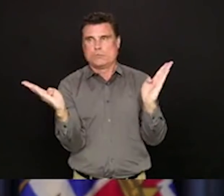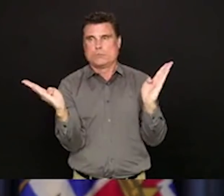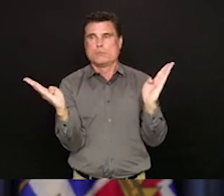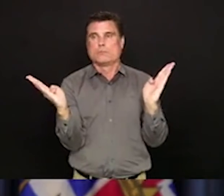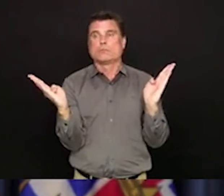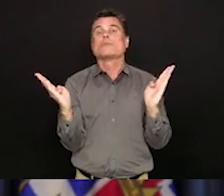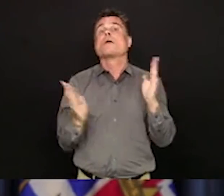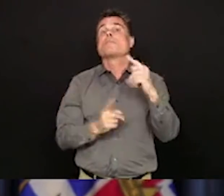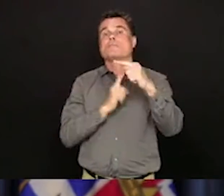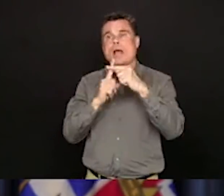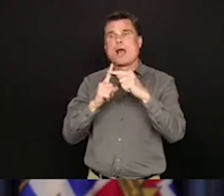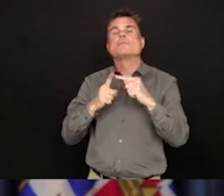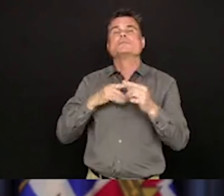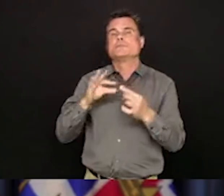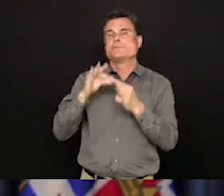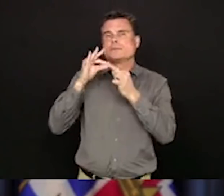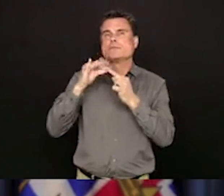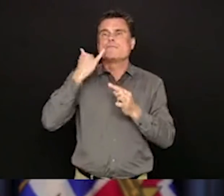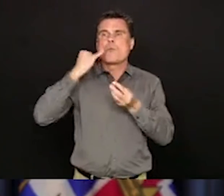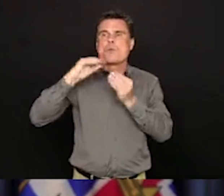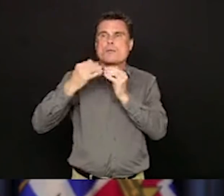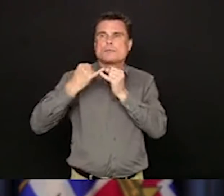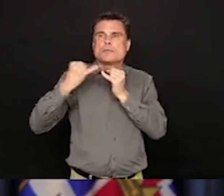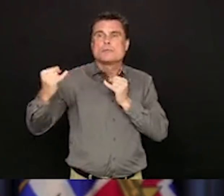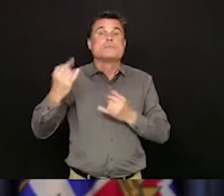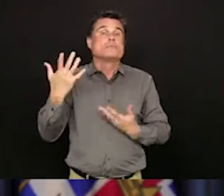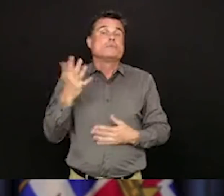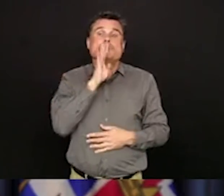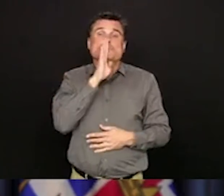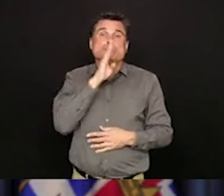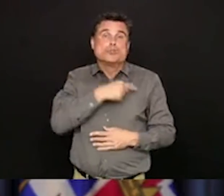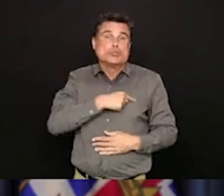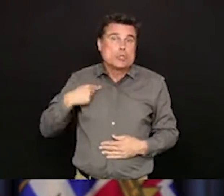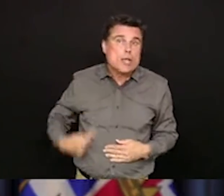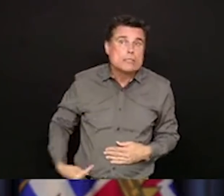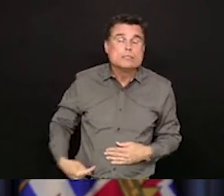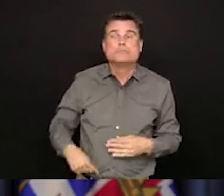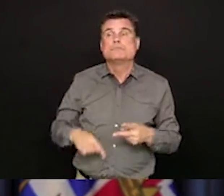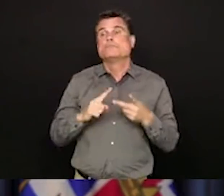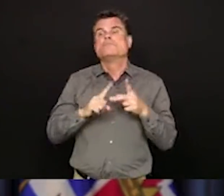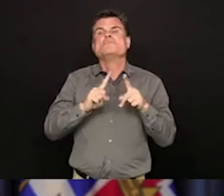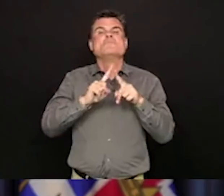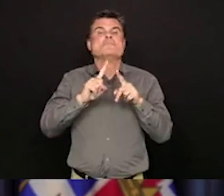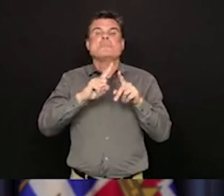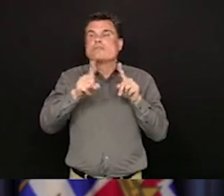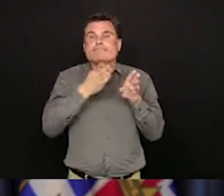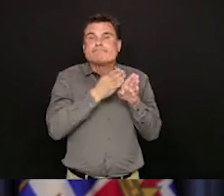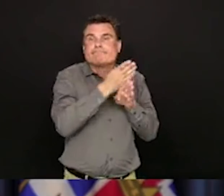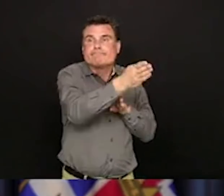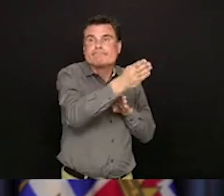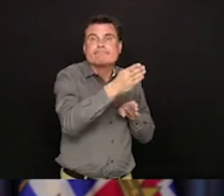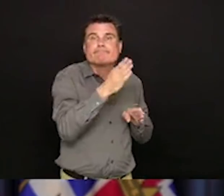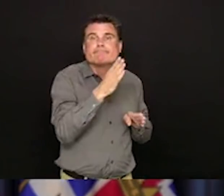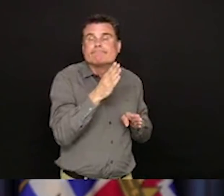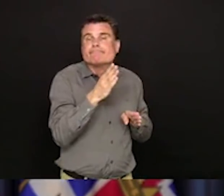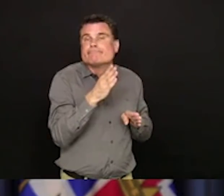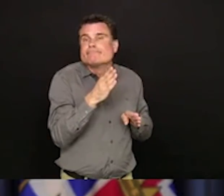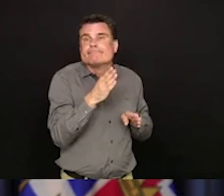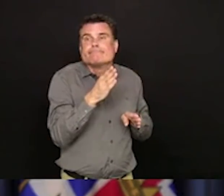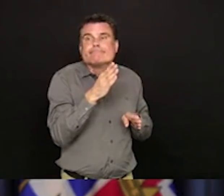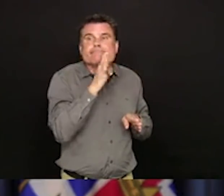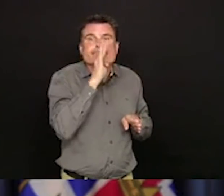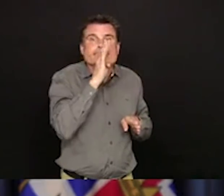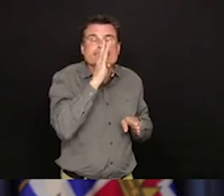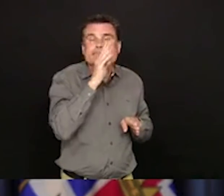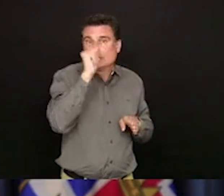1-833-674-5003, and that's Monday to Friday from 9 a.m. to 4 p.m. And I wanted to acknowledge the extraordinary ongoing work in this difficult